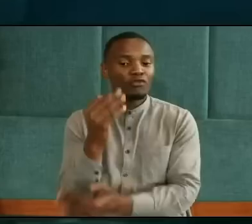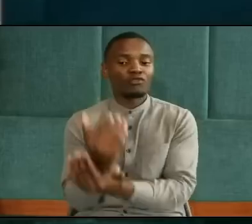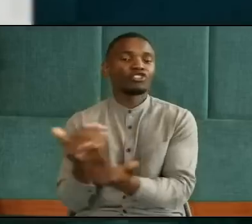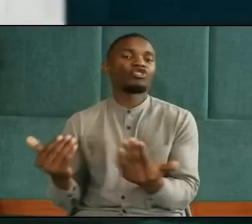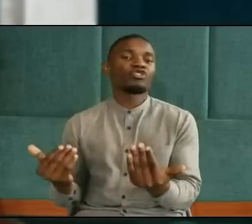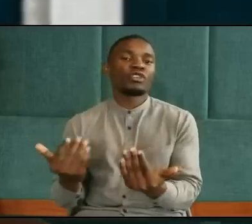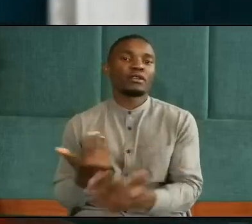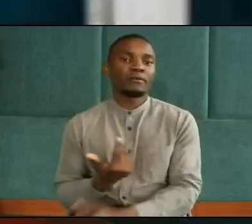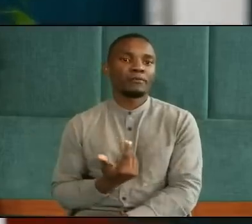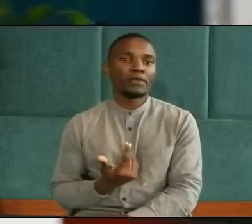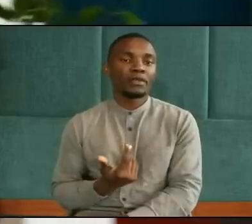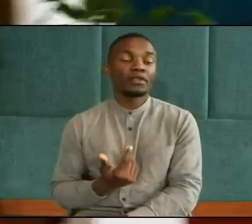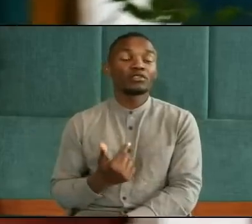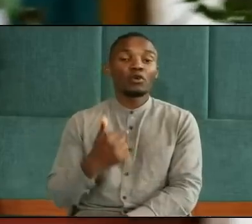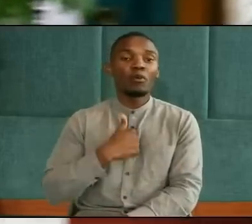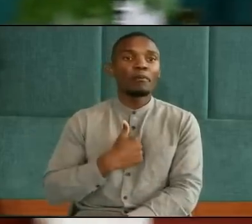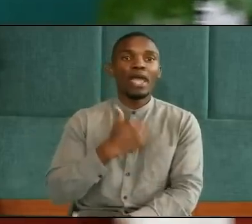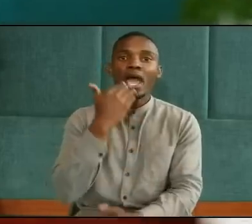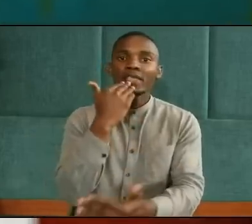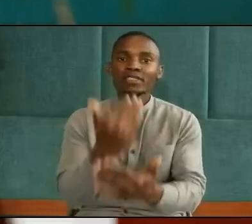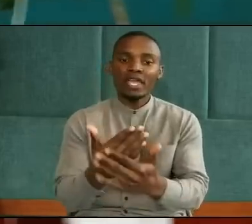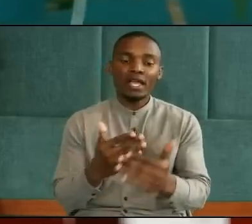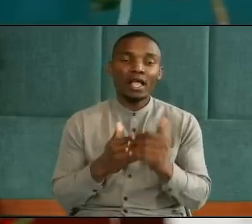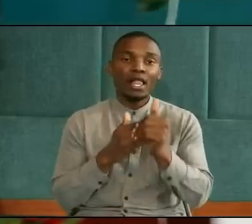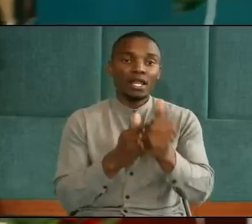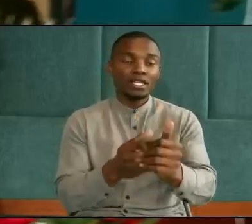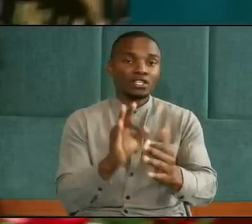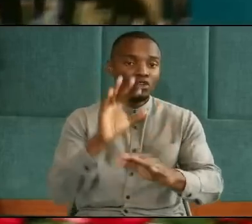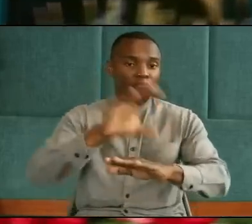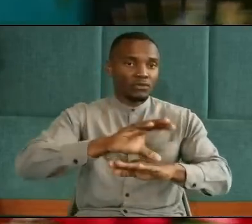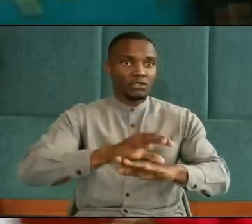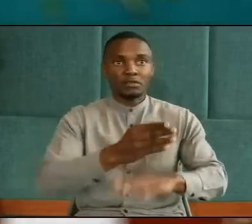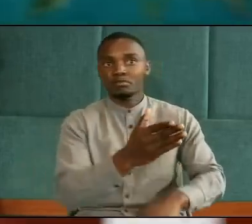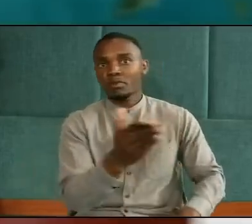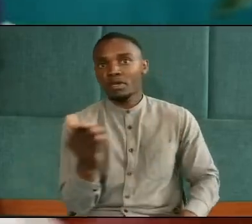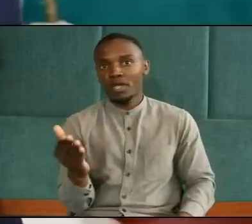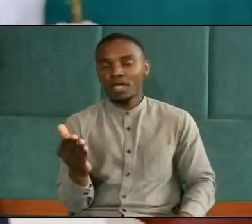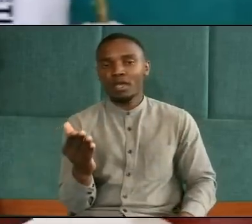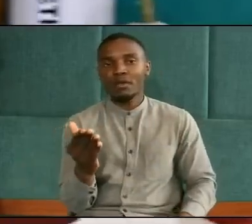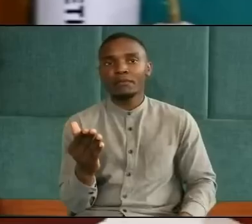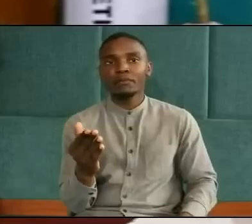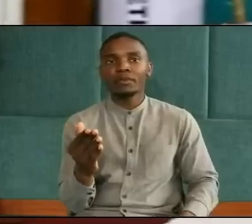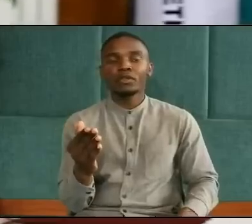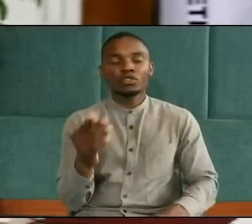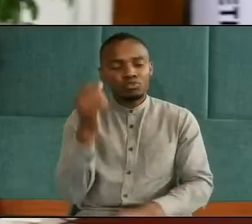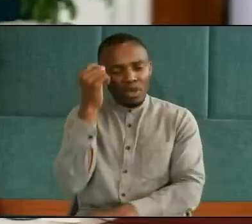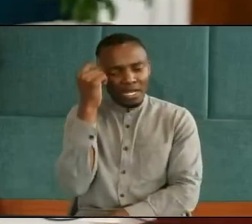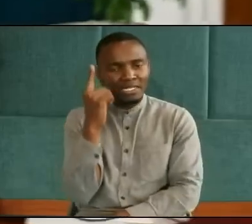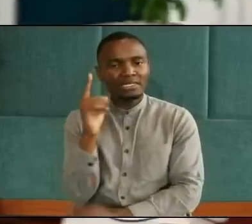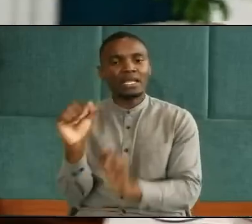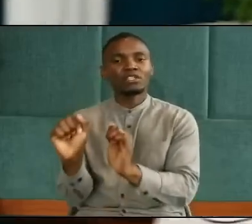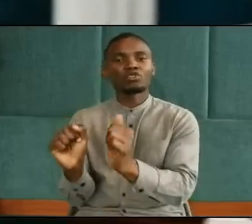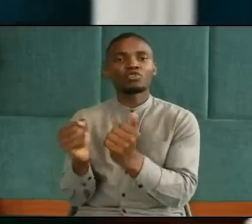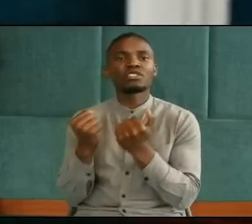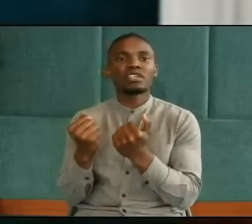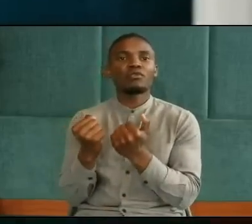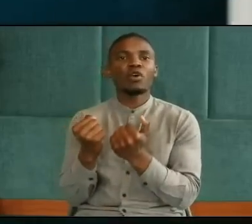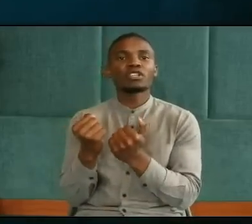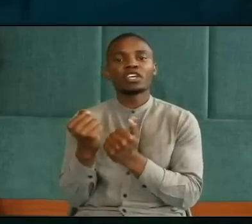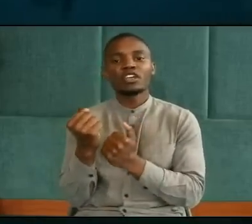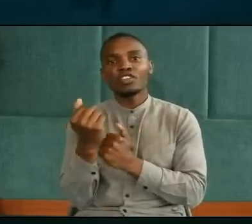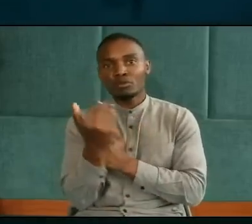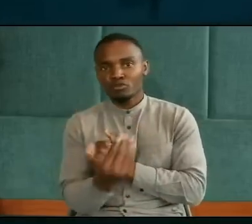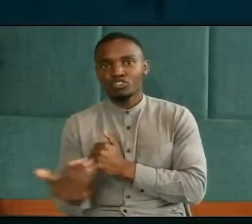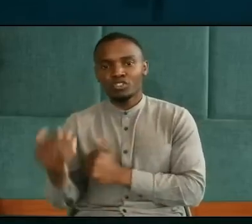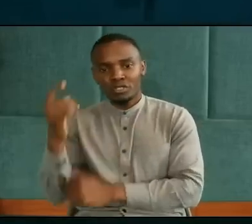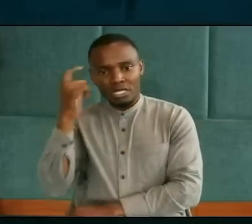children. And so I want to thank the leadership of this church to be sensitive, to rescue those little minds